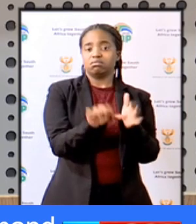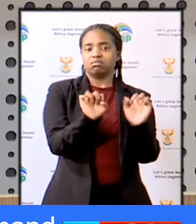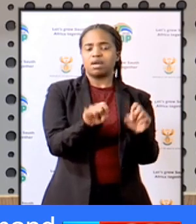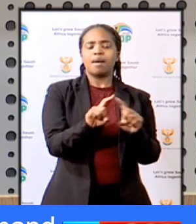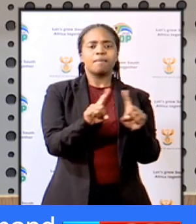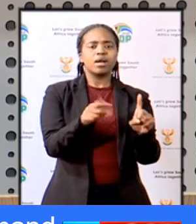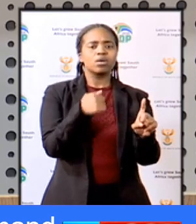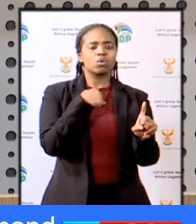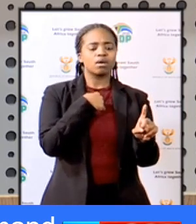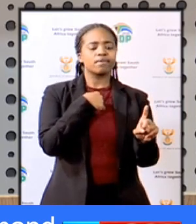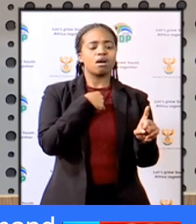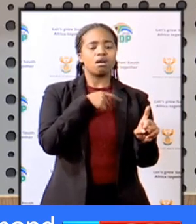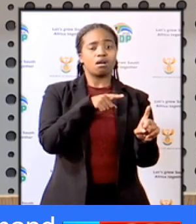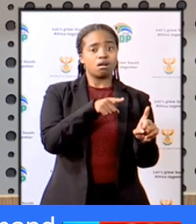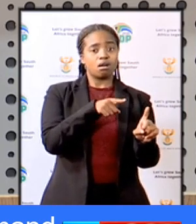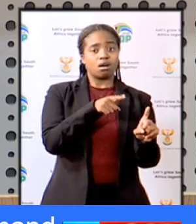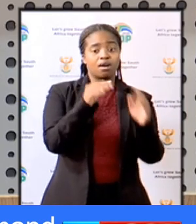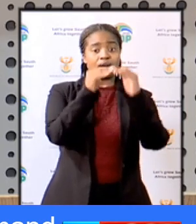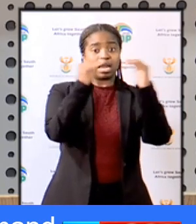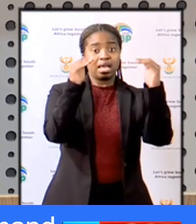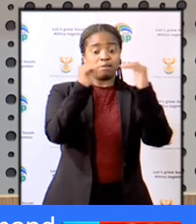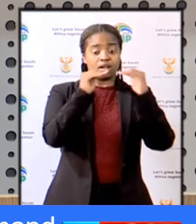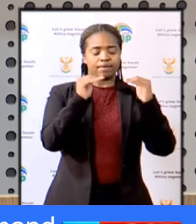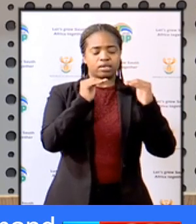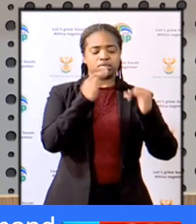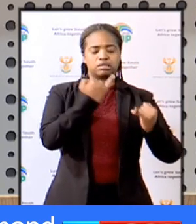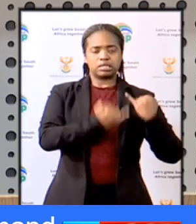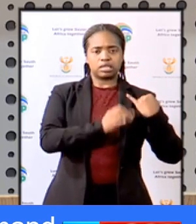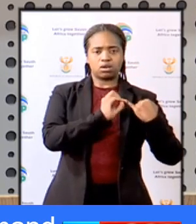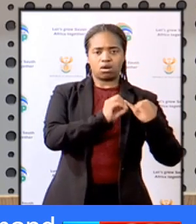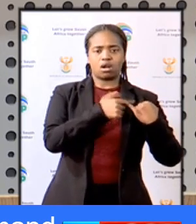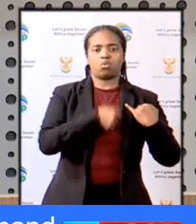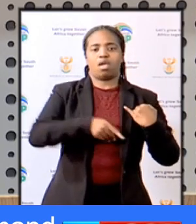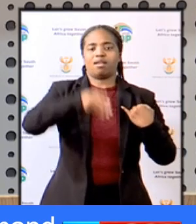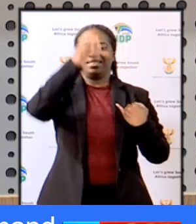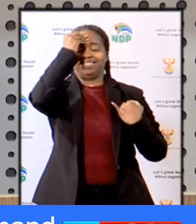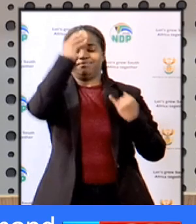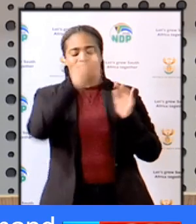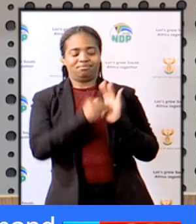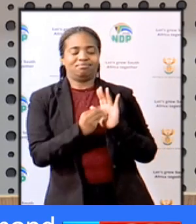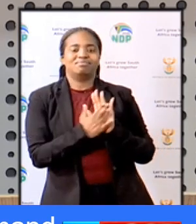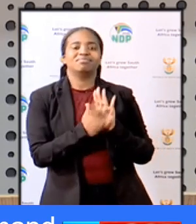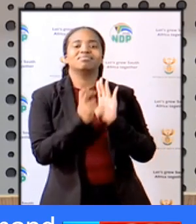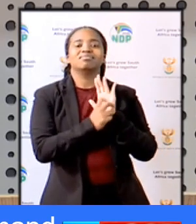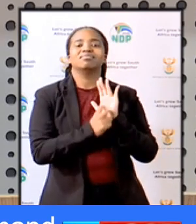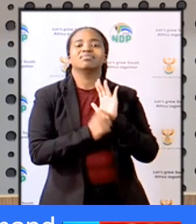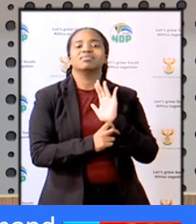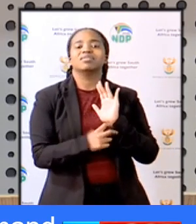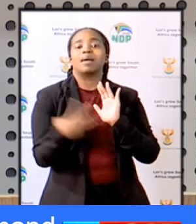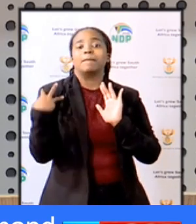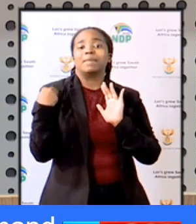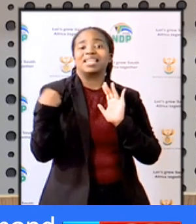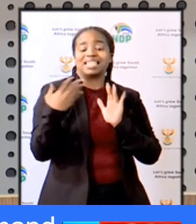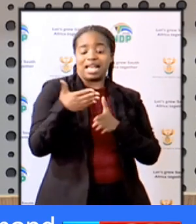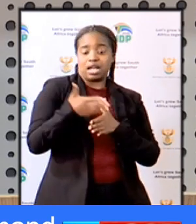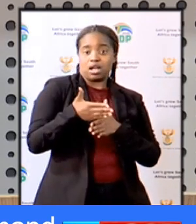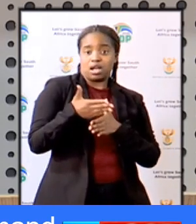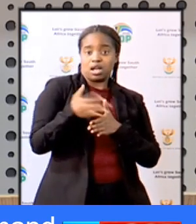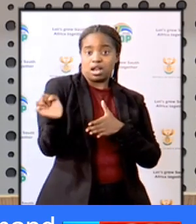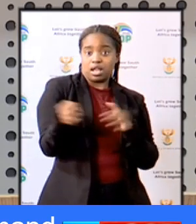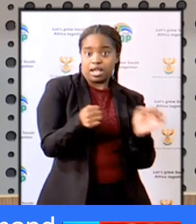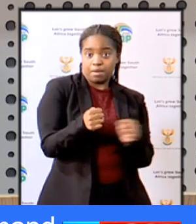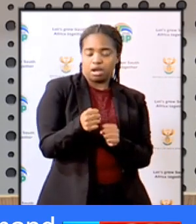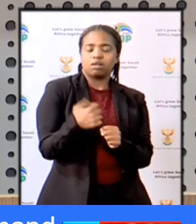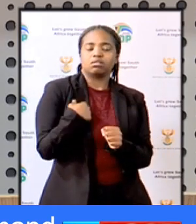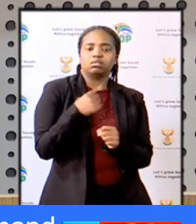the learnings from that and incorporated in the regulations issued by the Minister of Employment and Labour,